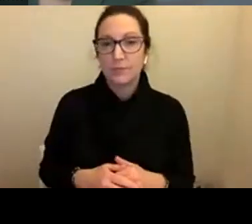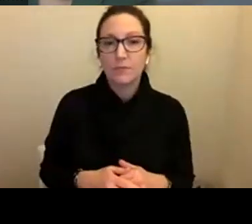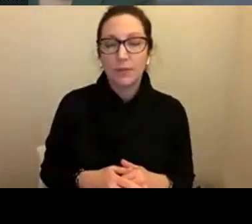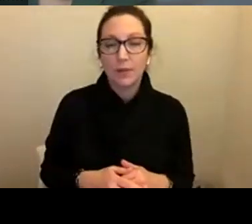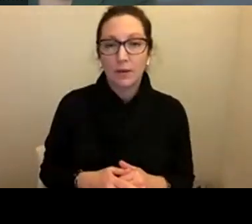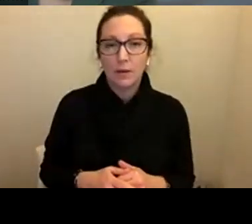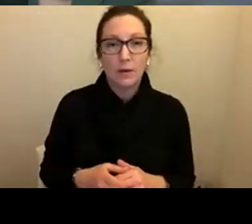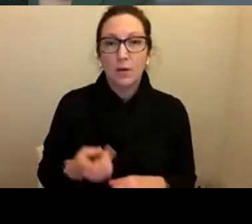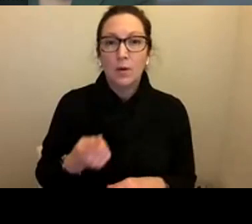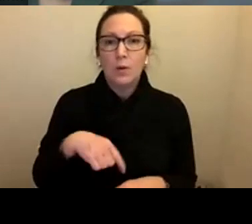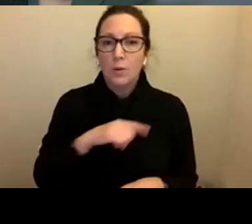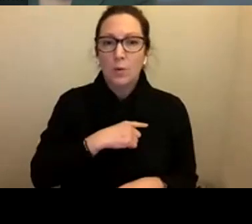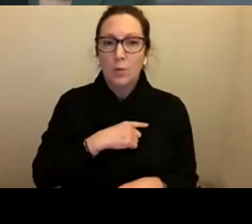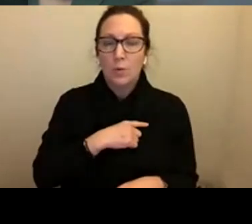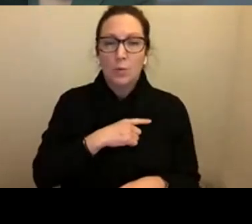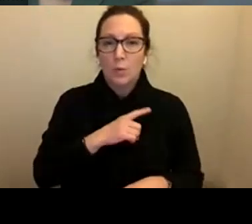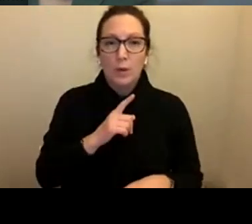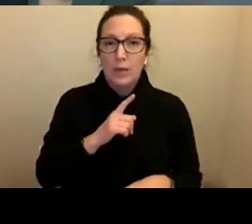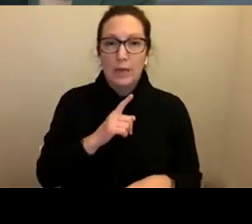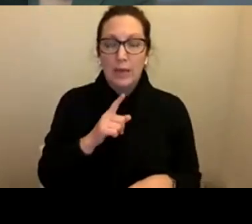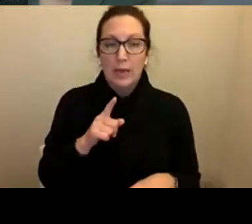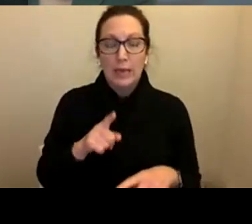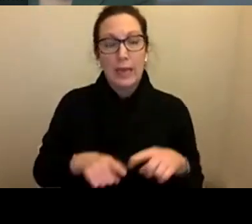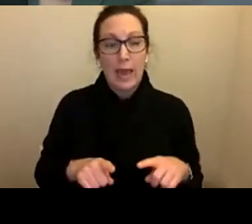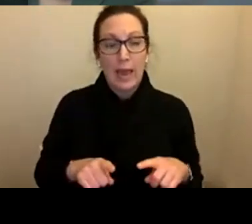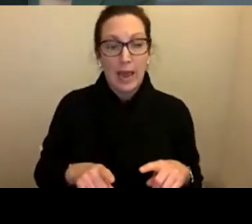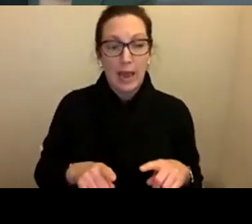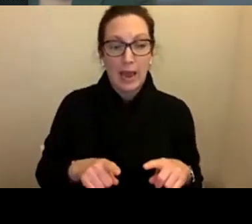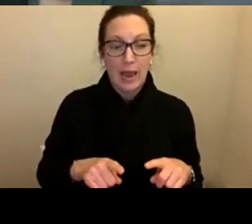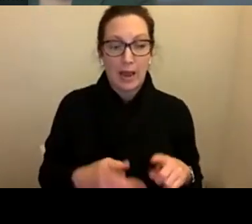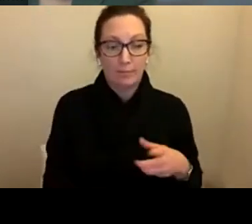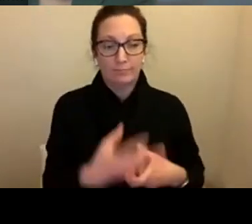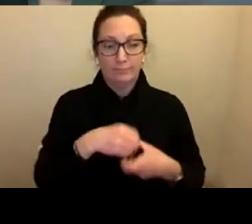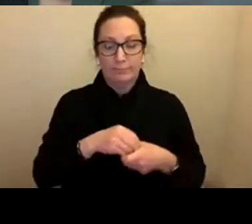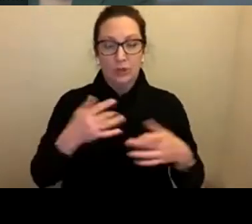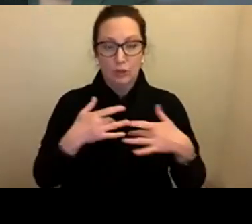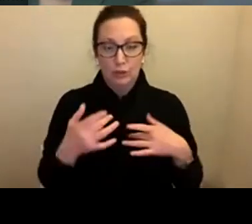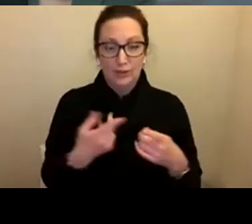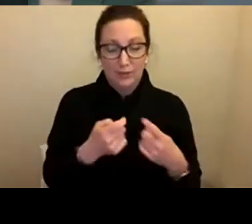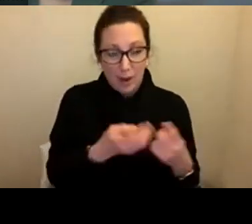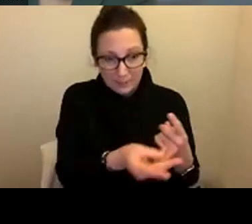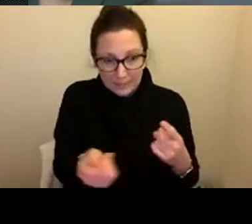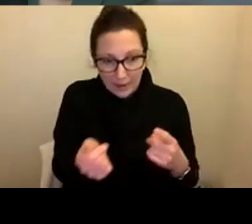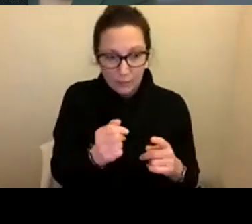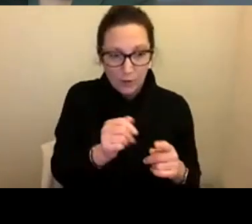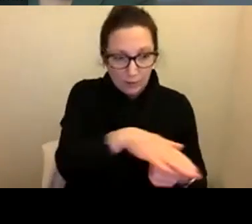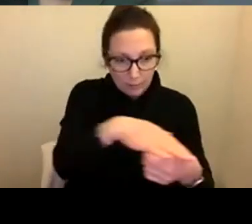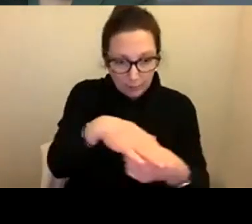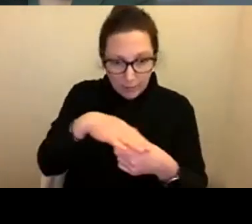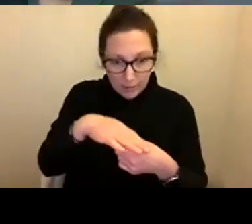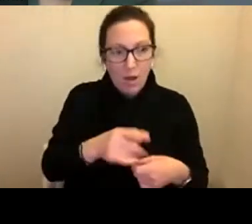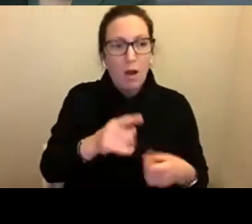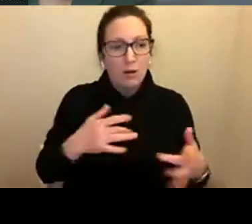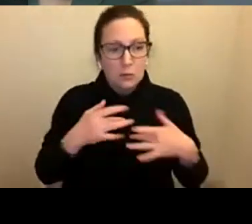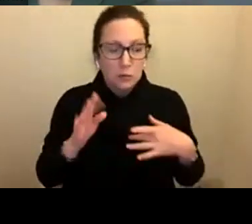we can't let the concerns of those in a handful of Boston neighborhoods who feel that they are expected to lose seats